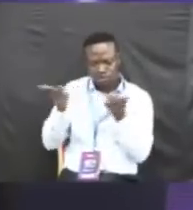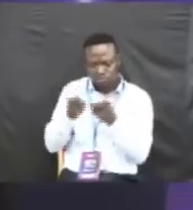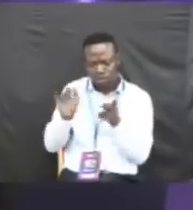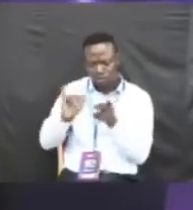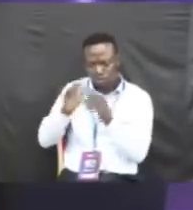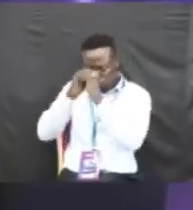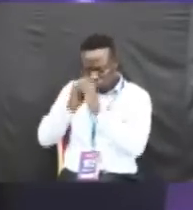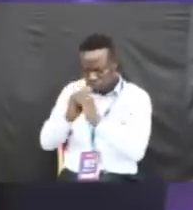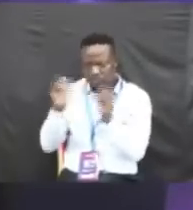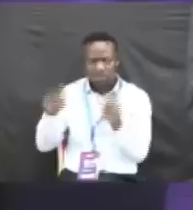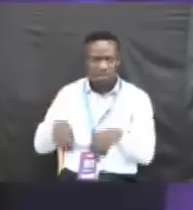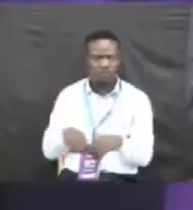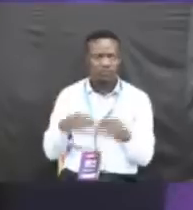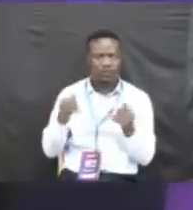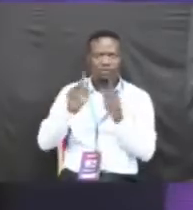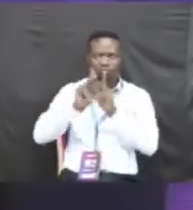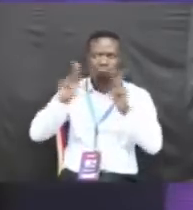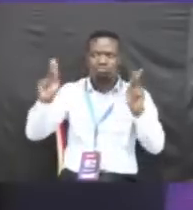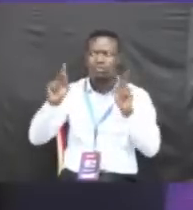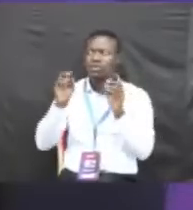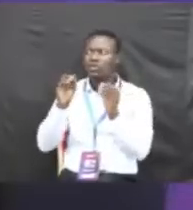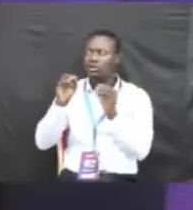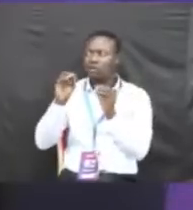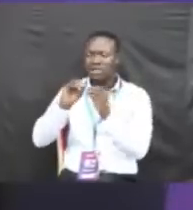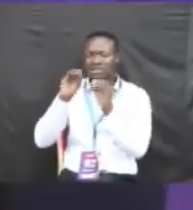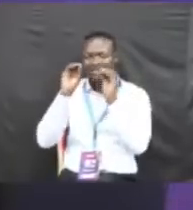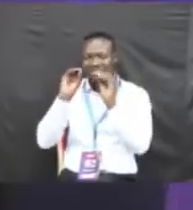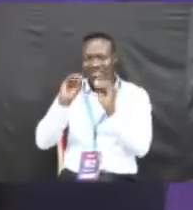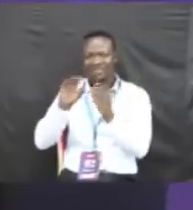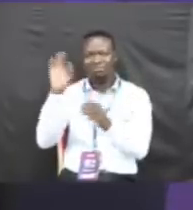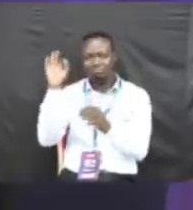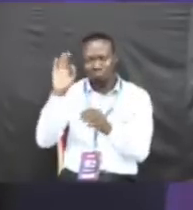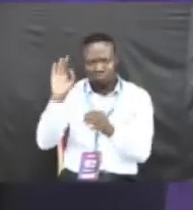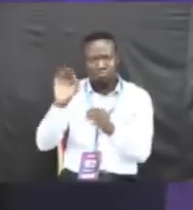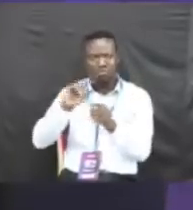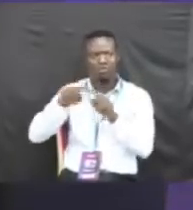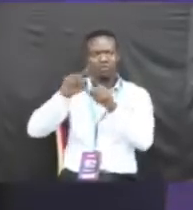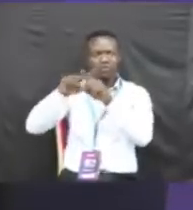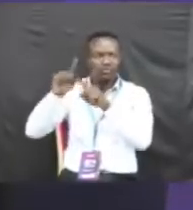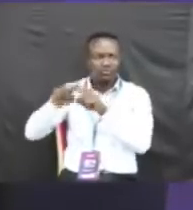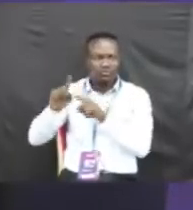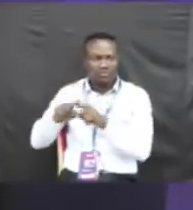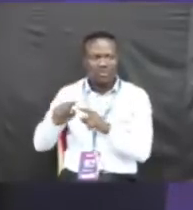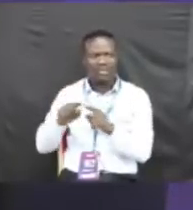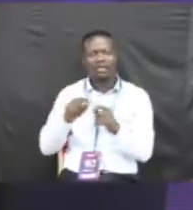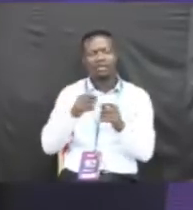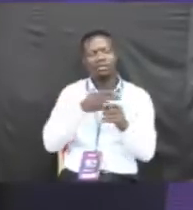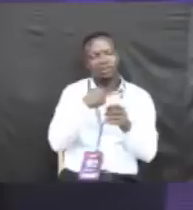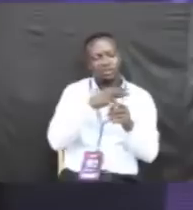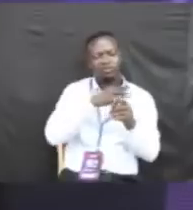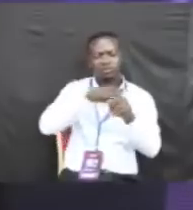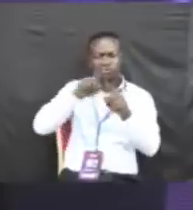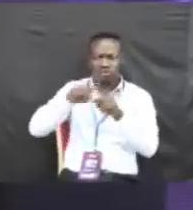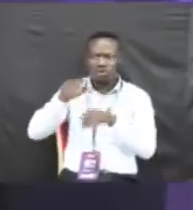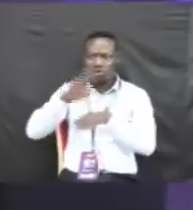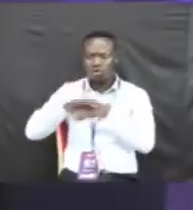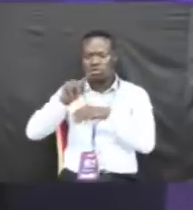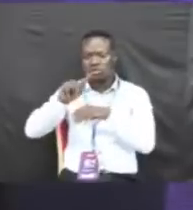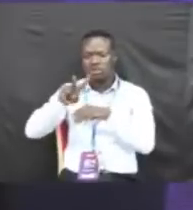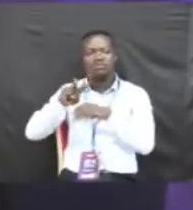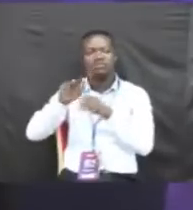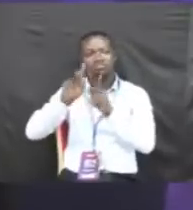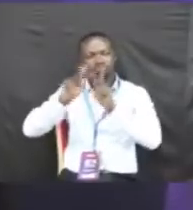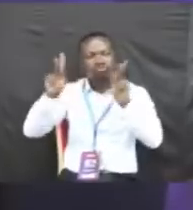worship. the broadcast of the teachings and preachings of the different ministers on your TV